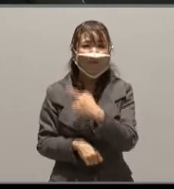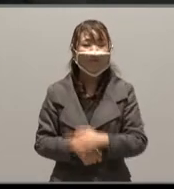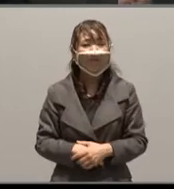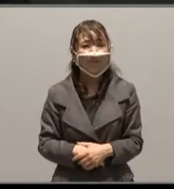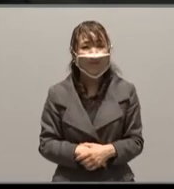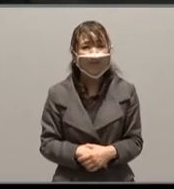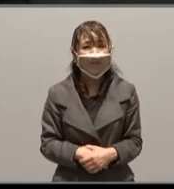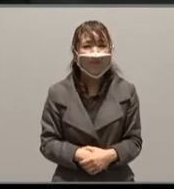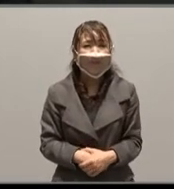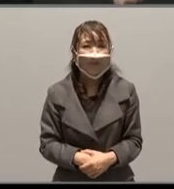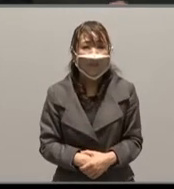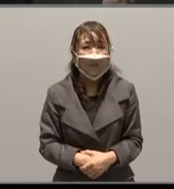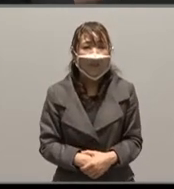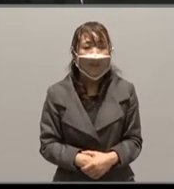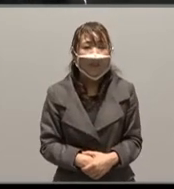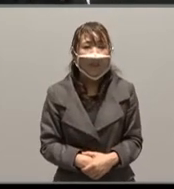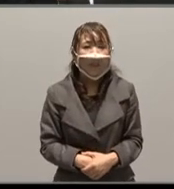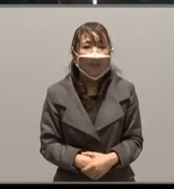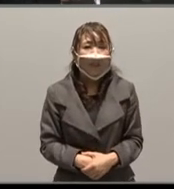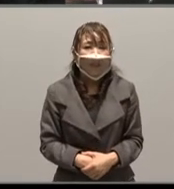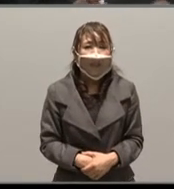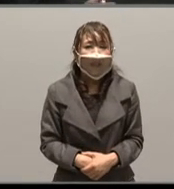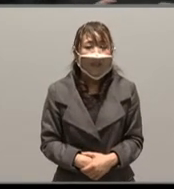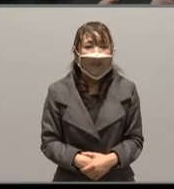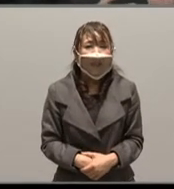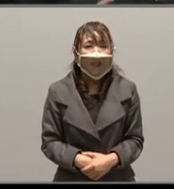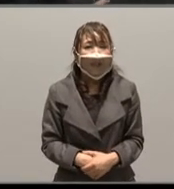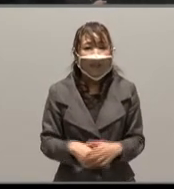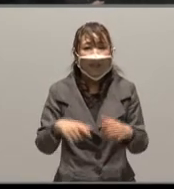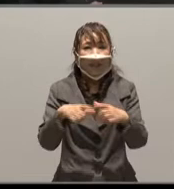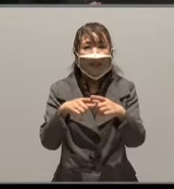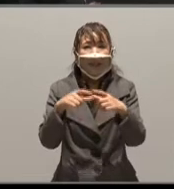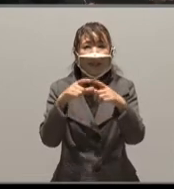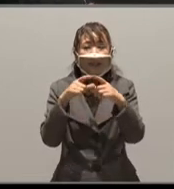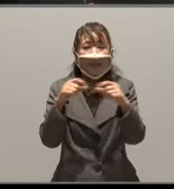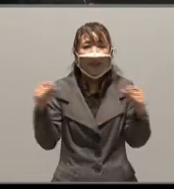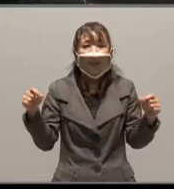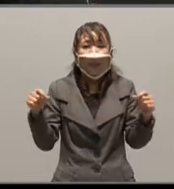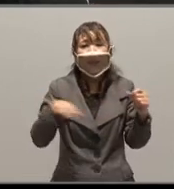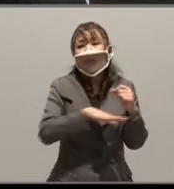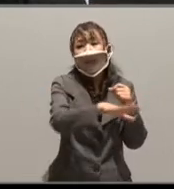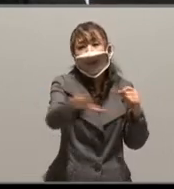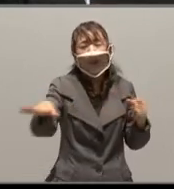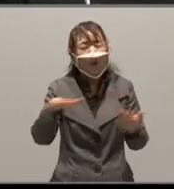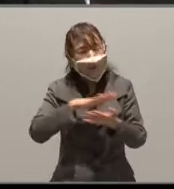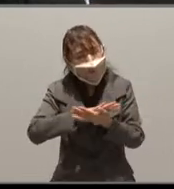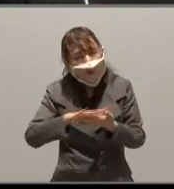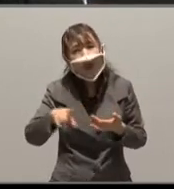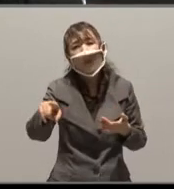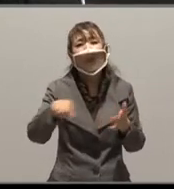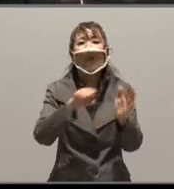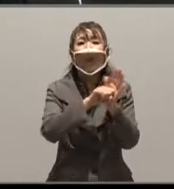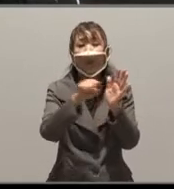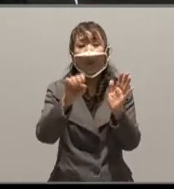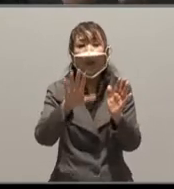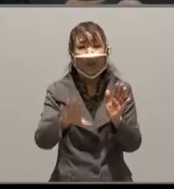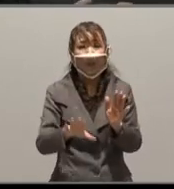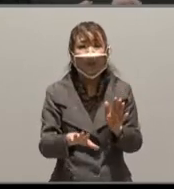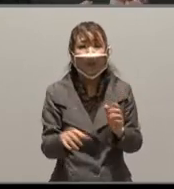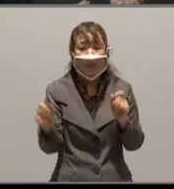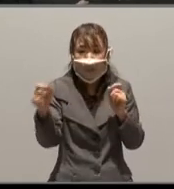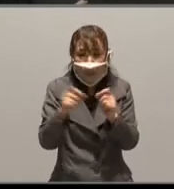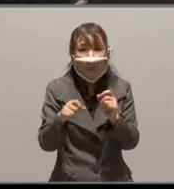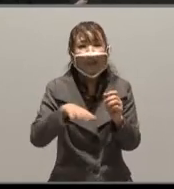after, only the vigor showed increase. This is Rikugi-en. That's a small part, very beautiful Japanese style